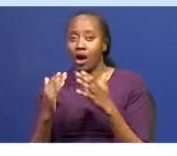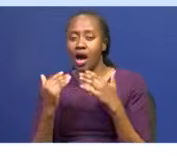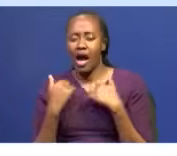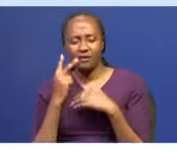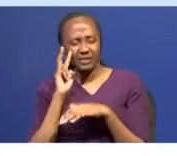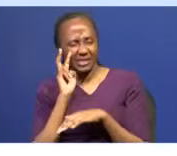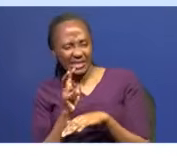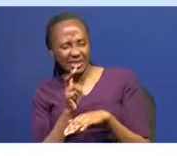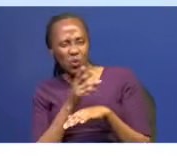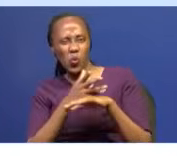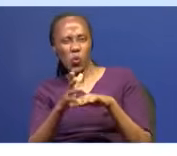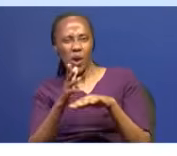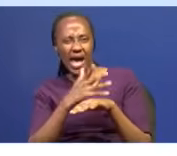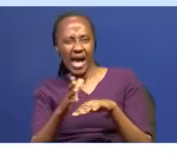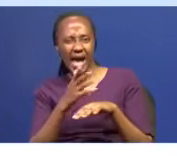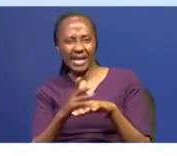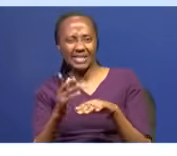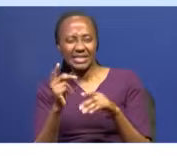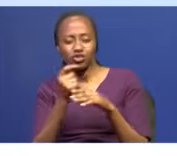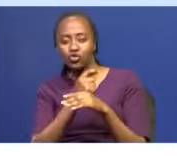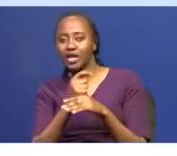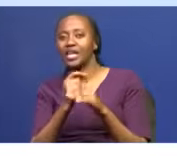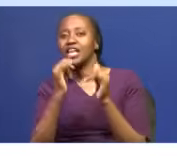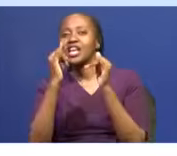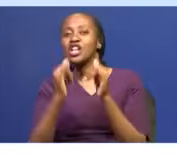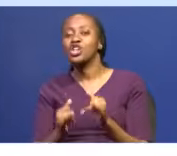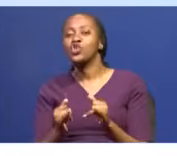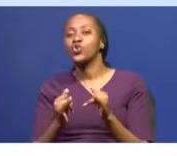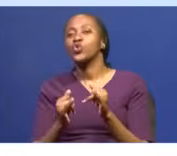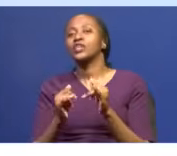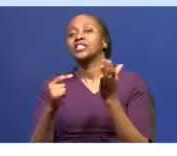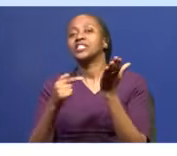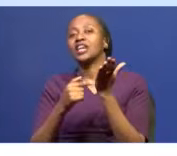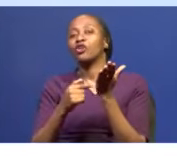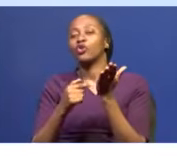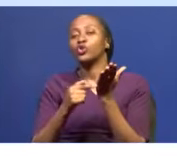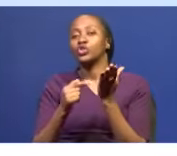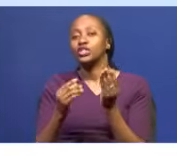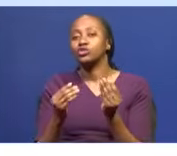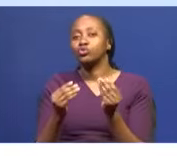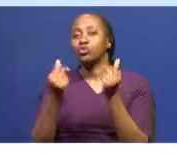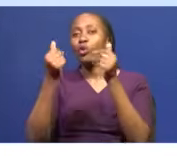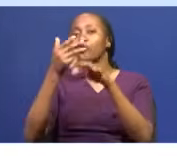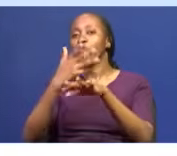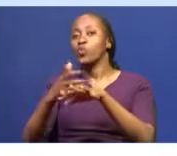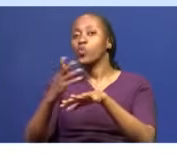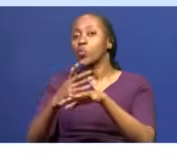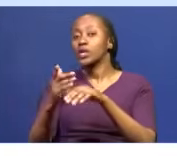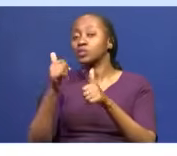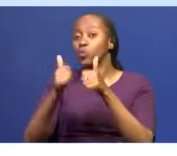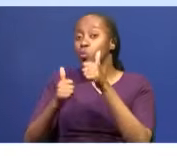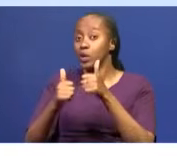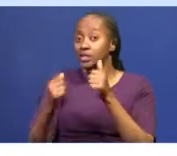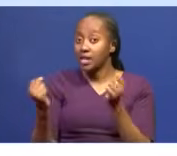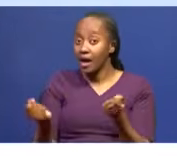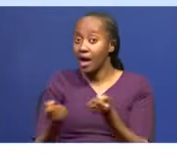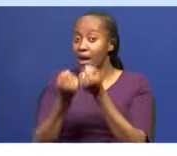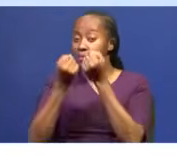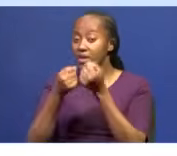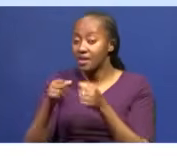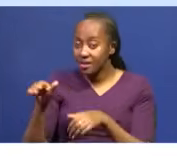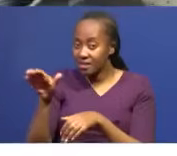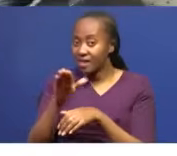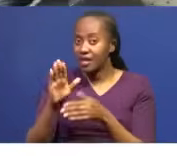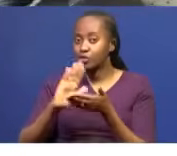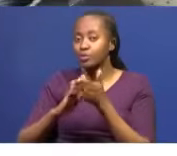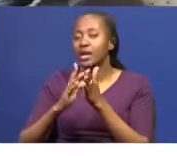waste happening. So we managed to train them on new technologies that would help them convert this waste that come across into